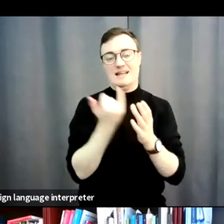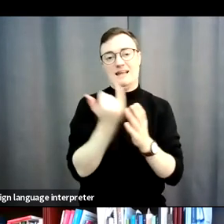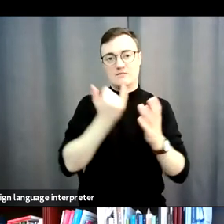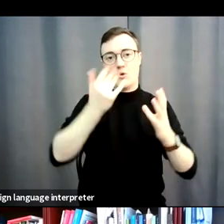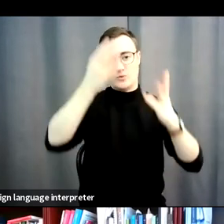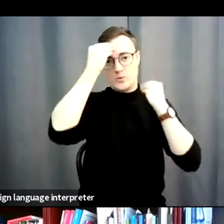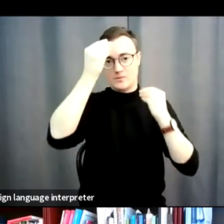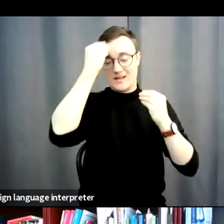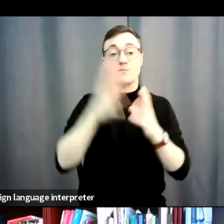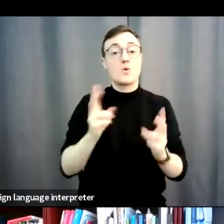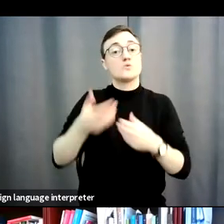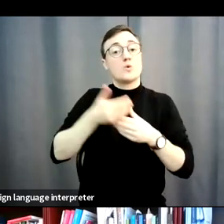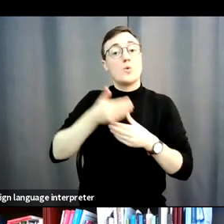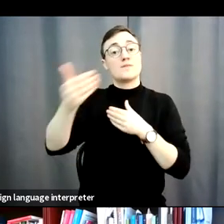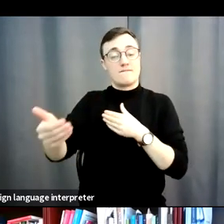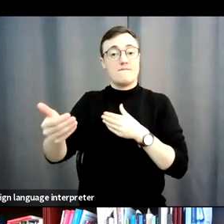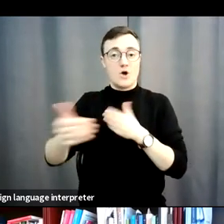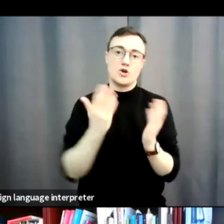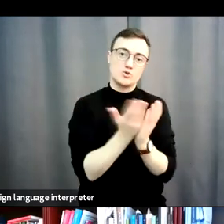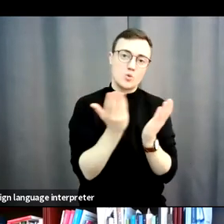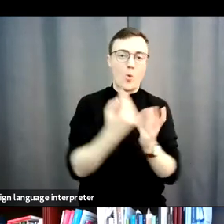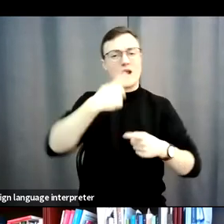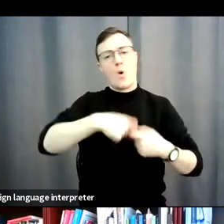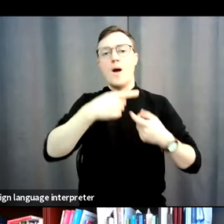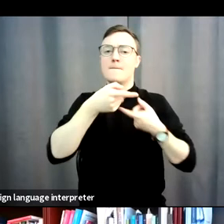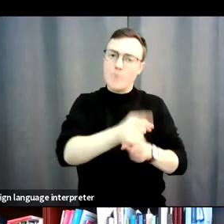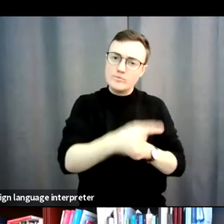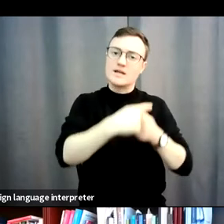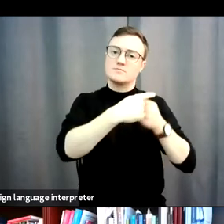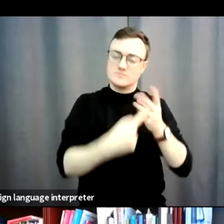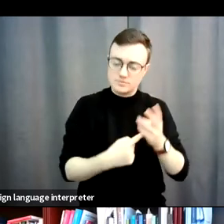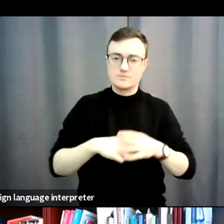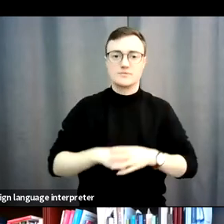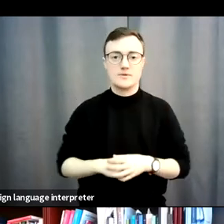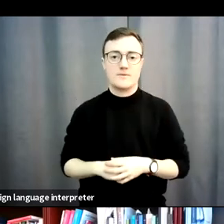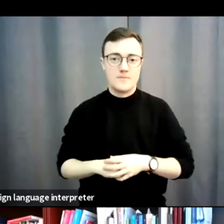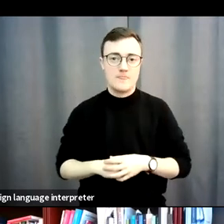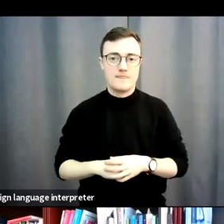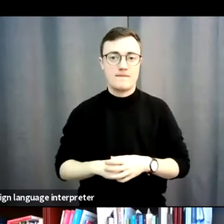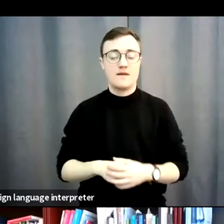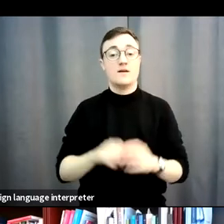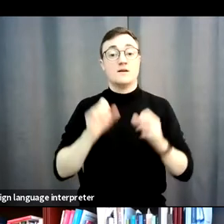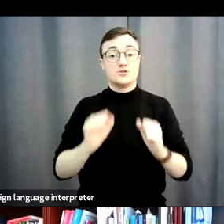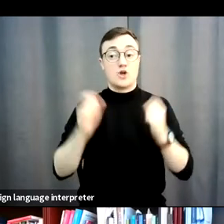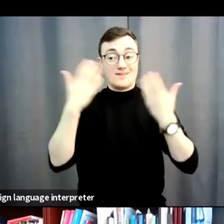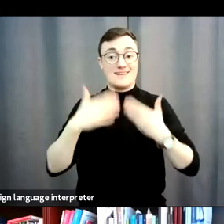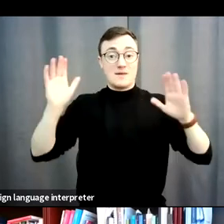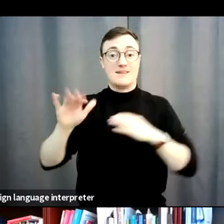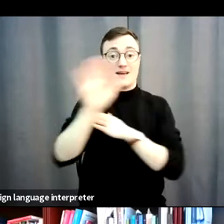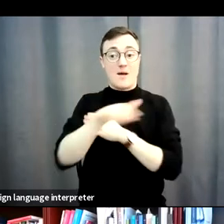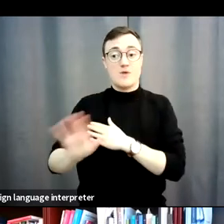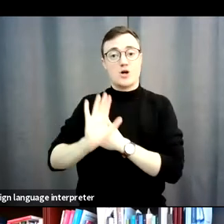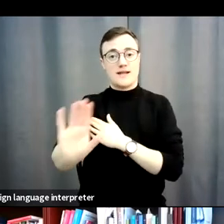school environment and bullying, respecting their evolving capacities and ensuring that they have access to accessible